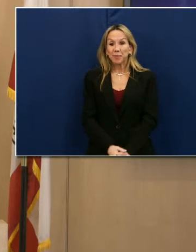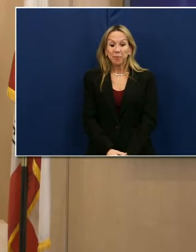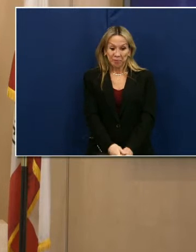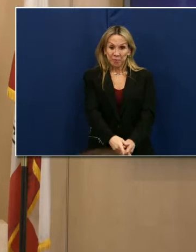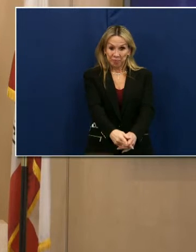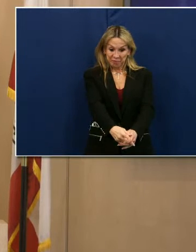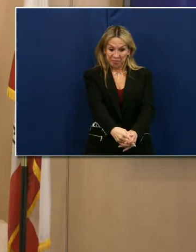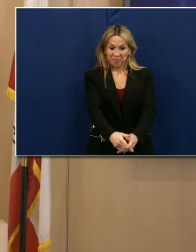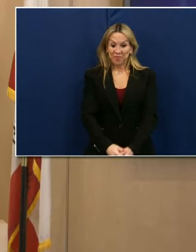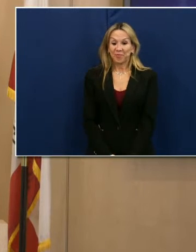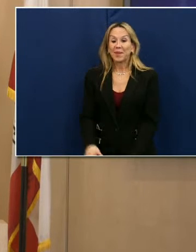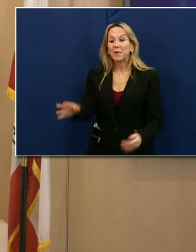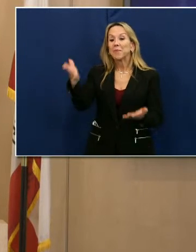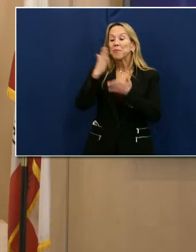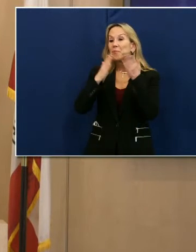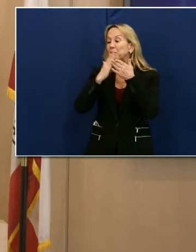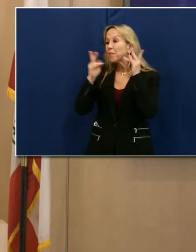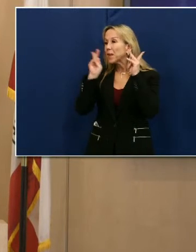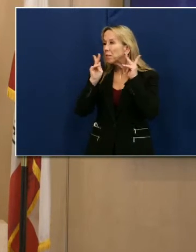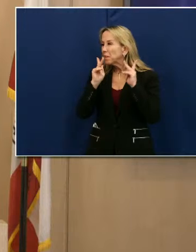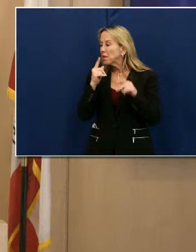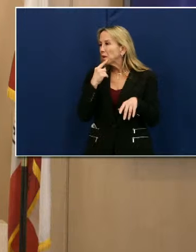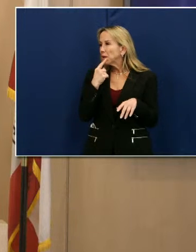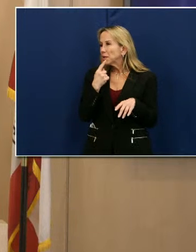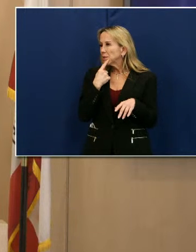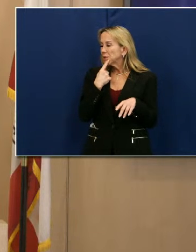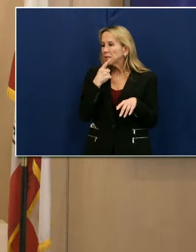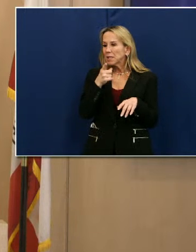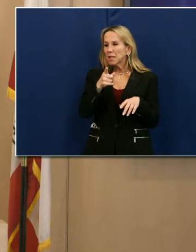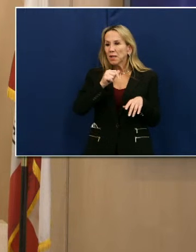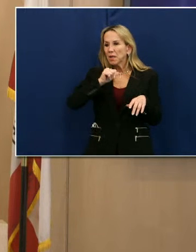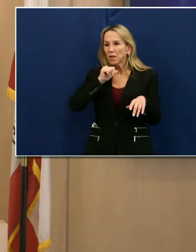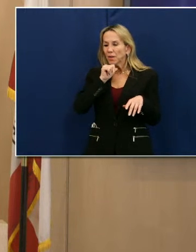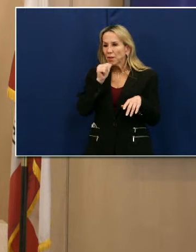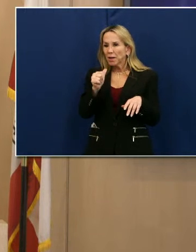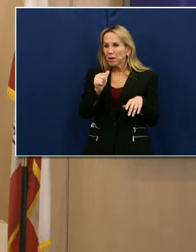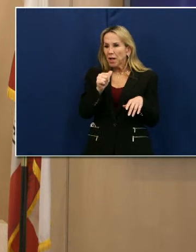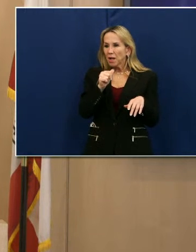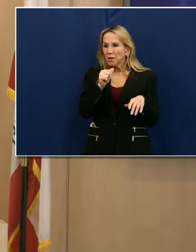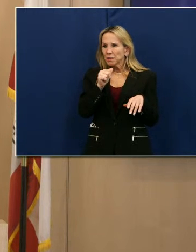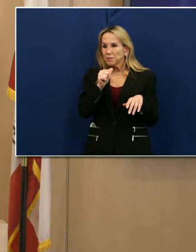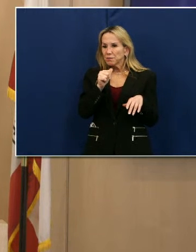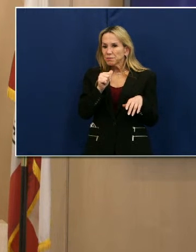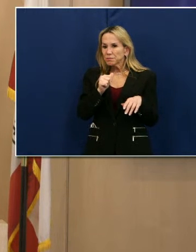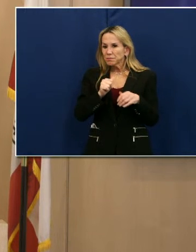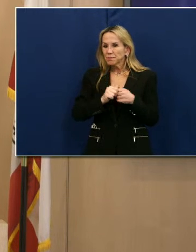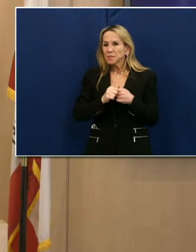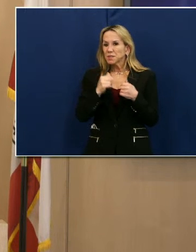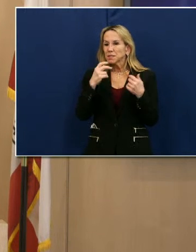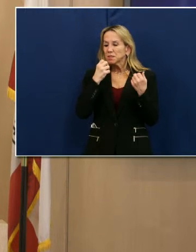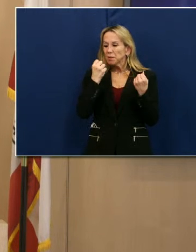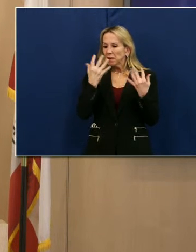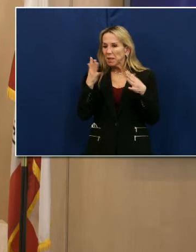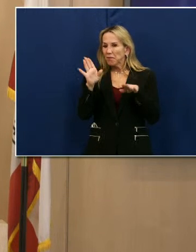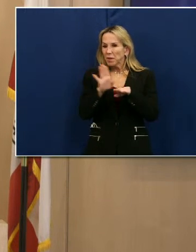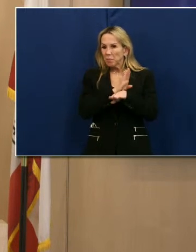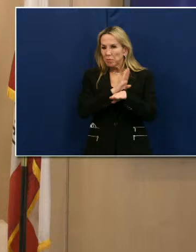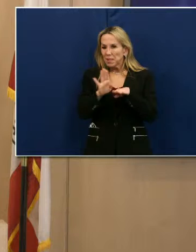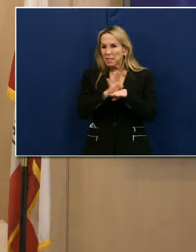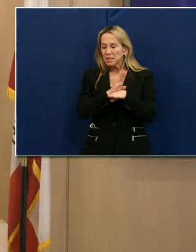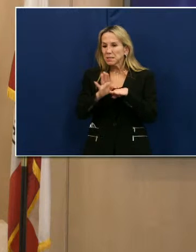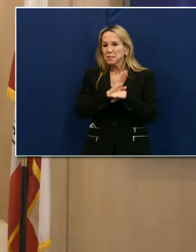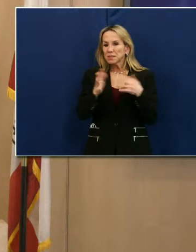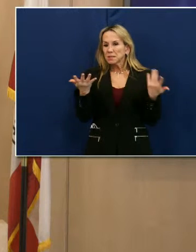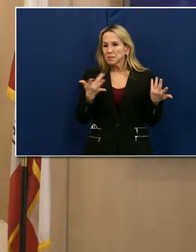So business owners say they're not taking you seriously anymore, that there's just too much back and forth, and despite the money they say they've spent to be safe, they say you're